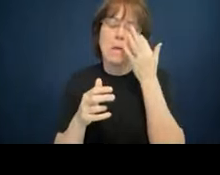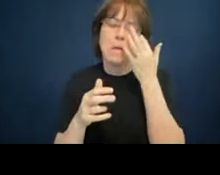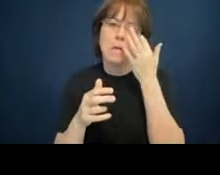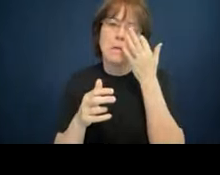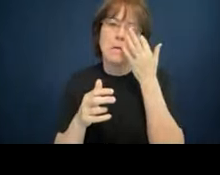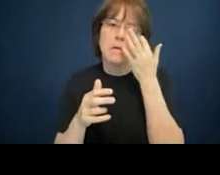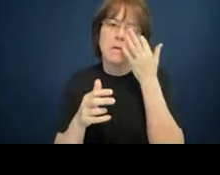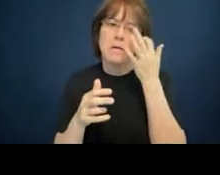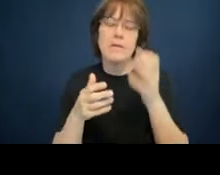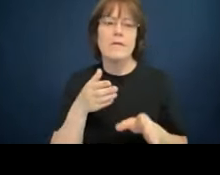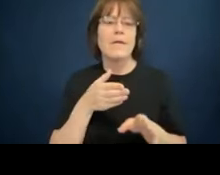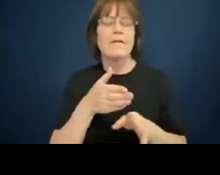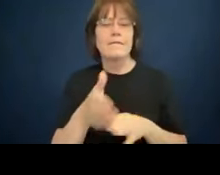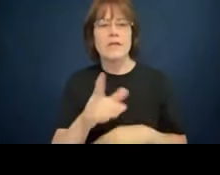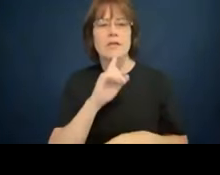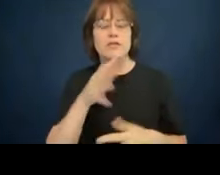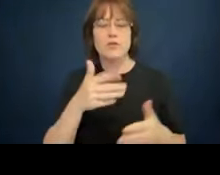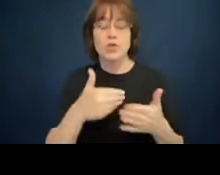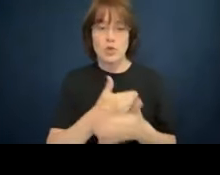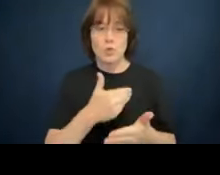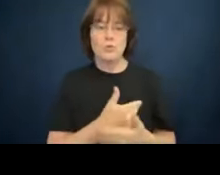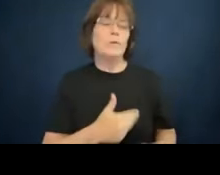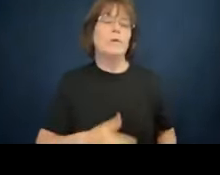the field is relatively new.